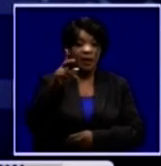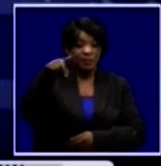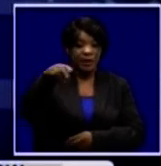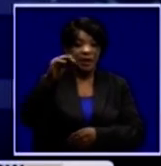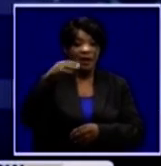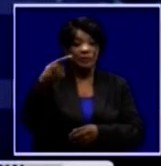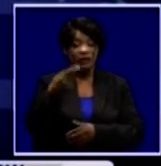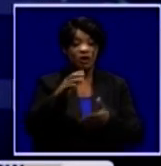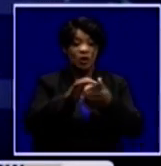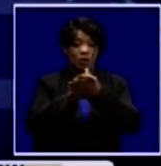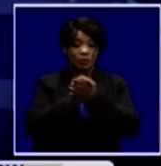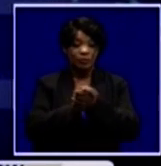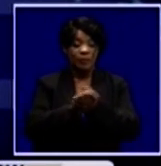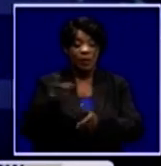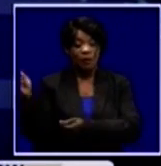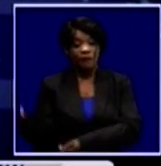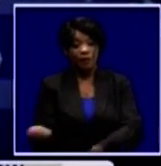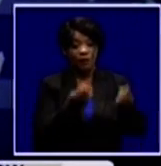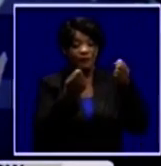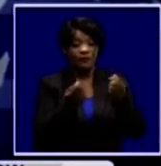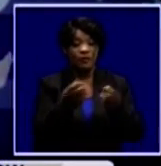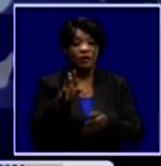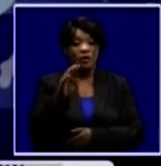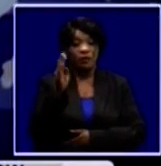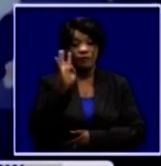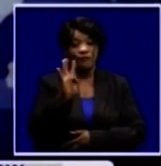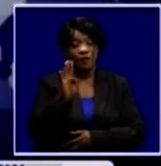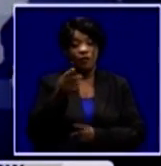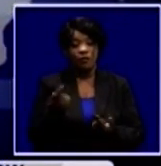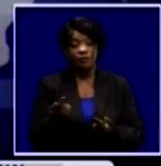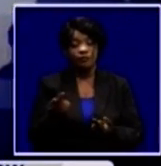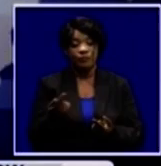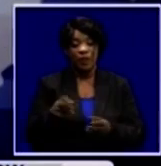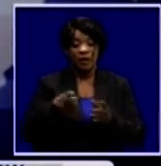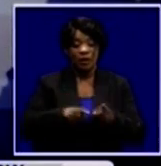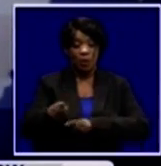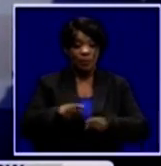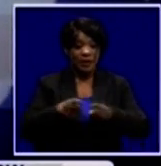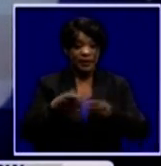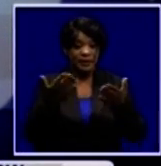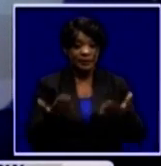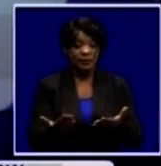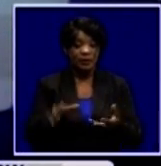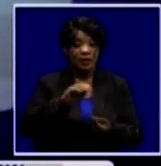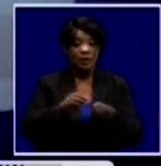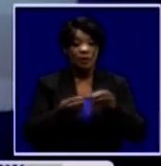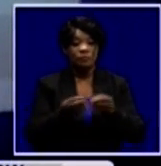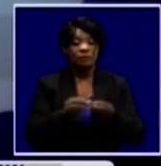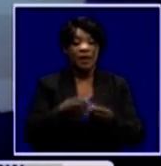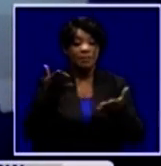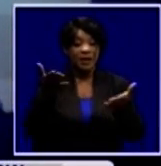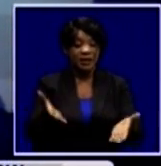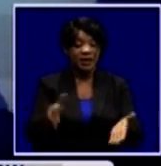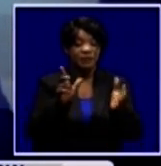KPMG Corporate Golf Day Tournament, played on a 4-ball Stableford basis at Bonanza Golf Course